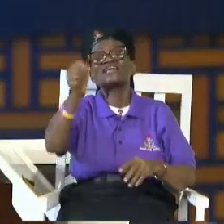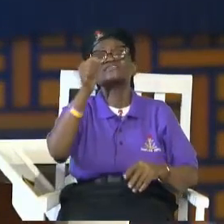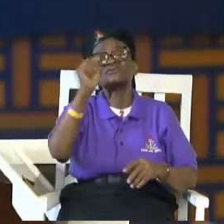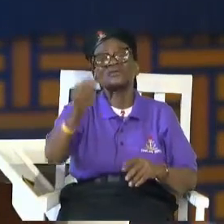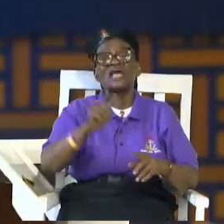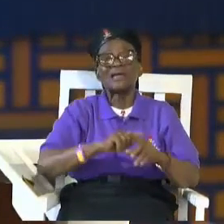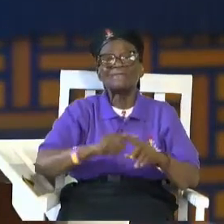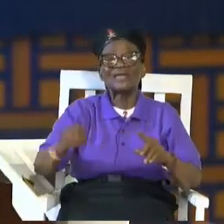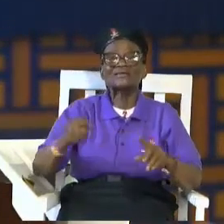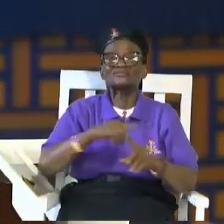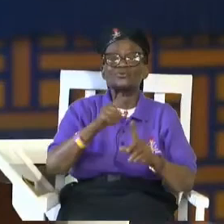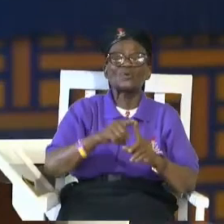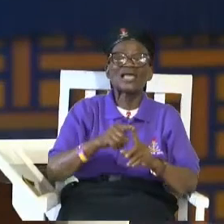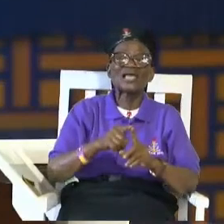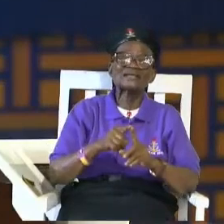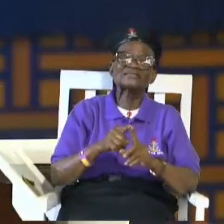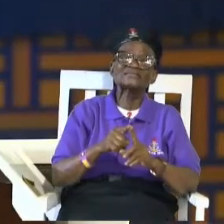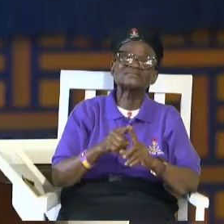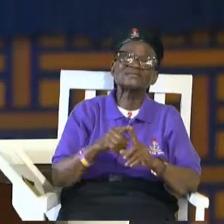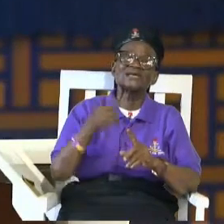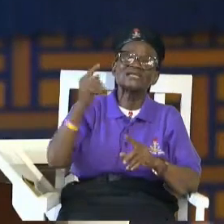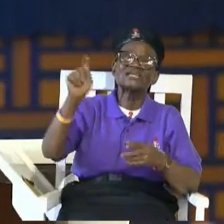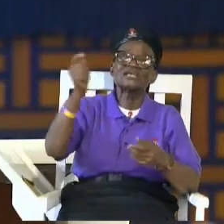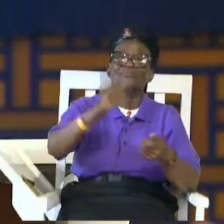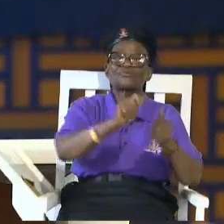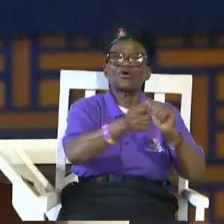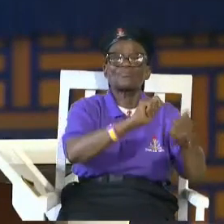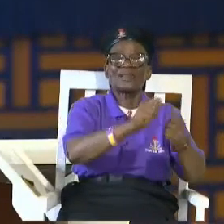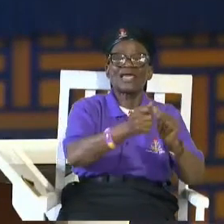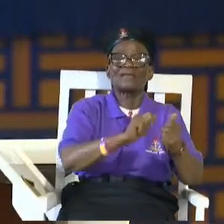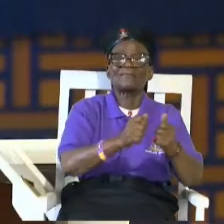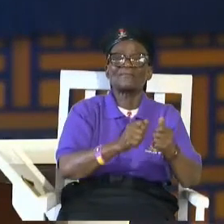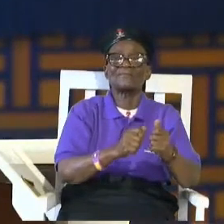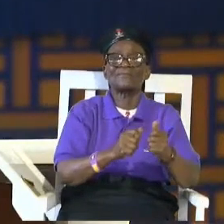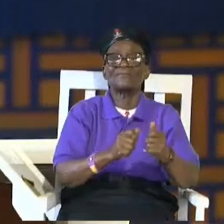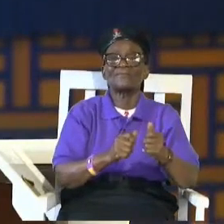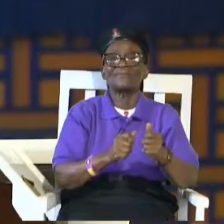But when the problem